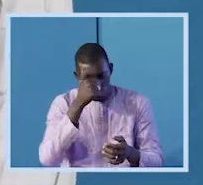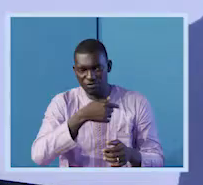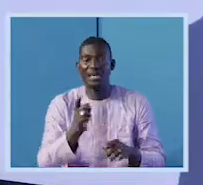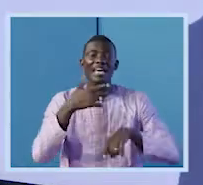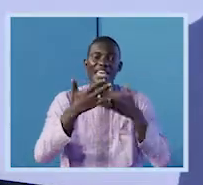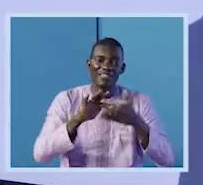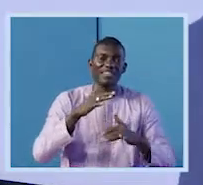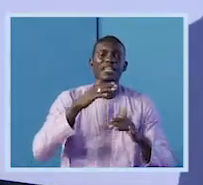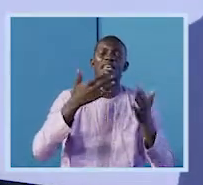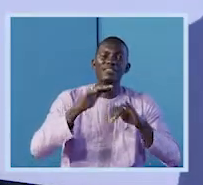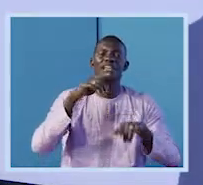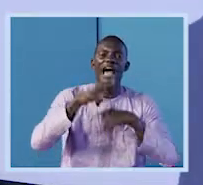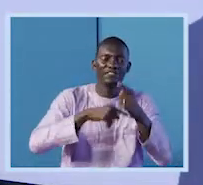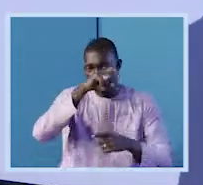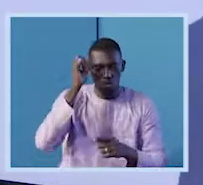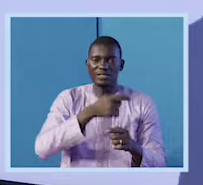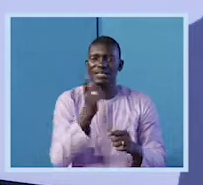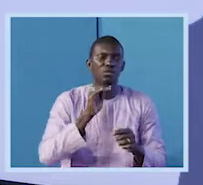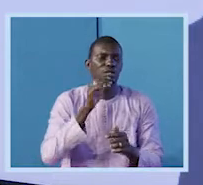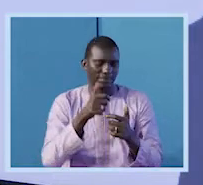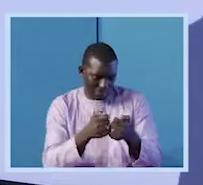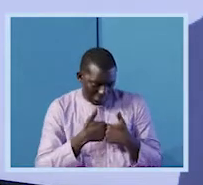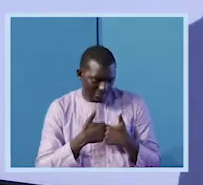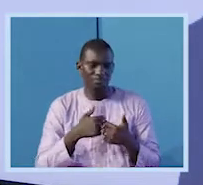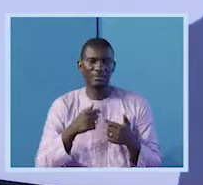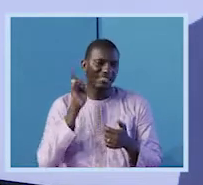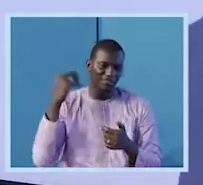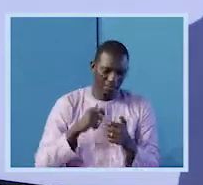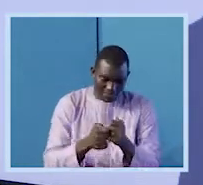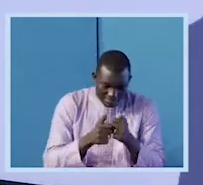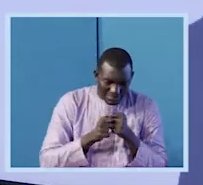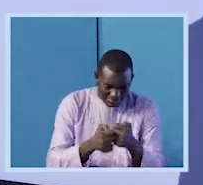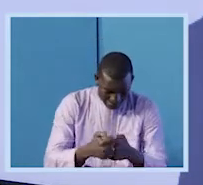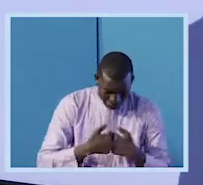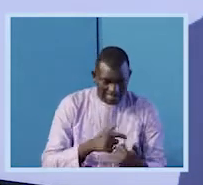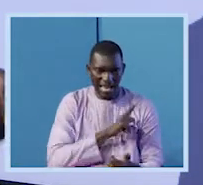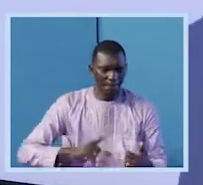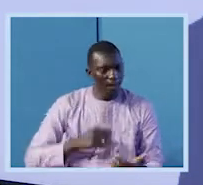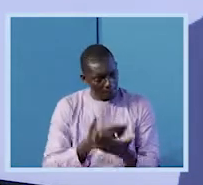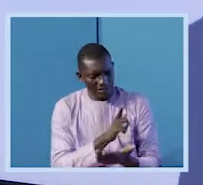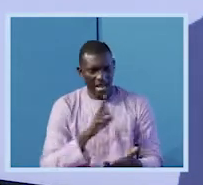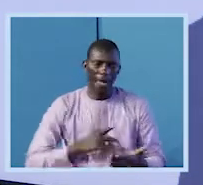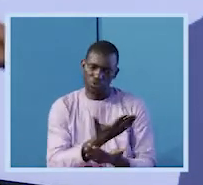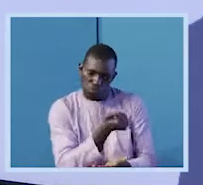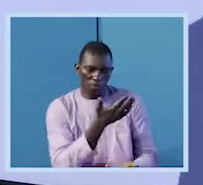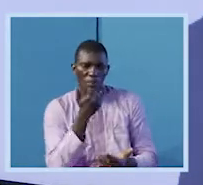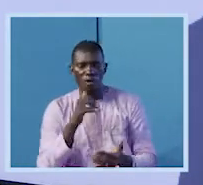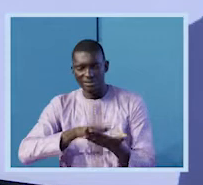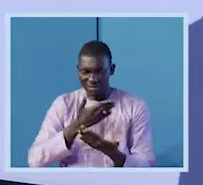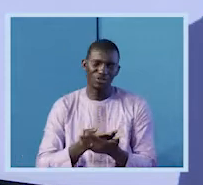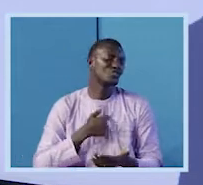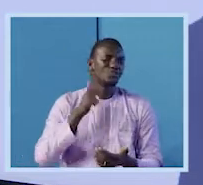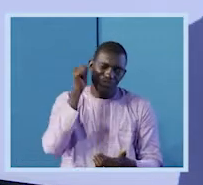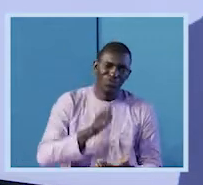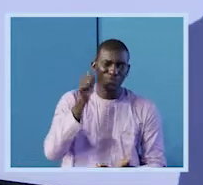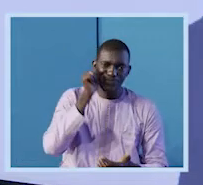after work. So they will call me or they will SMS text me, they will send SMS text to me and say, please, can you please come to my home and do this? Amazing. So I'm used to signing.